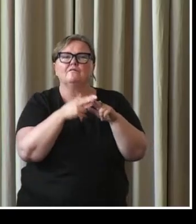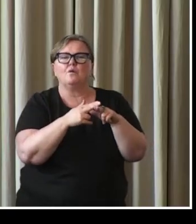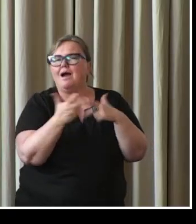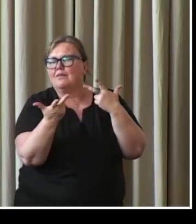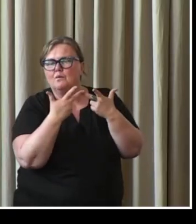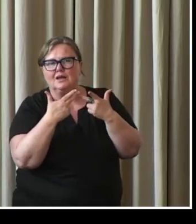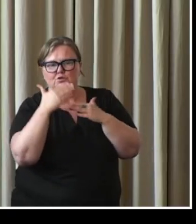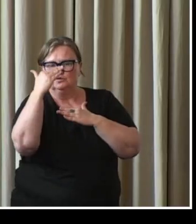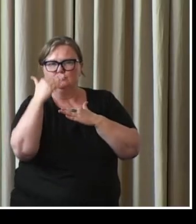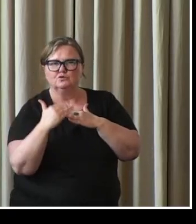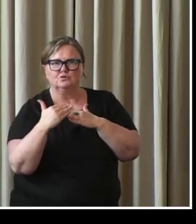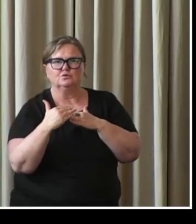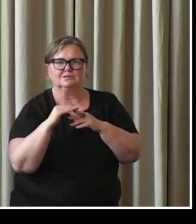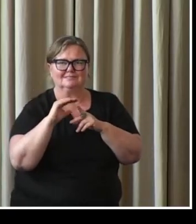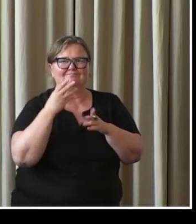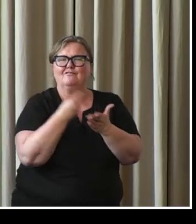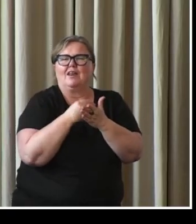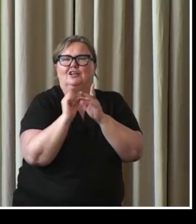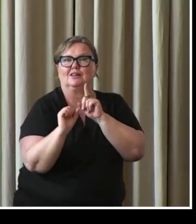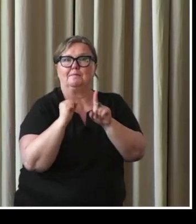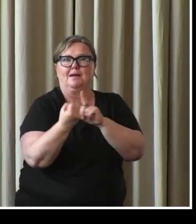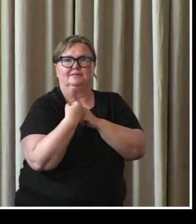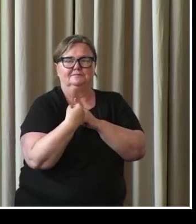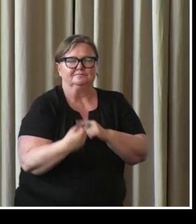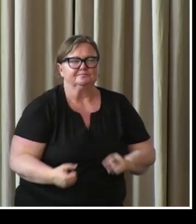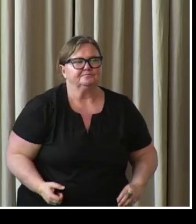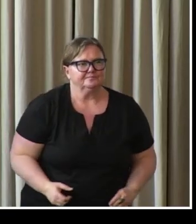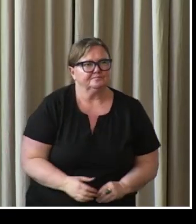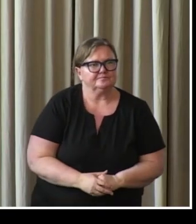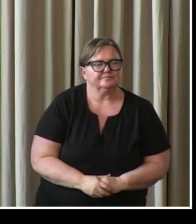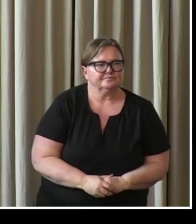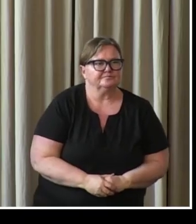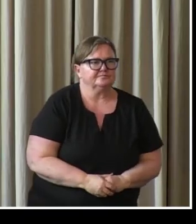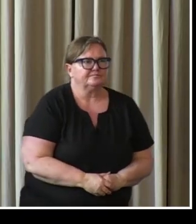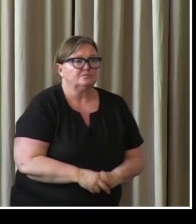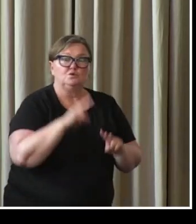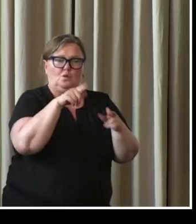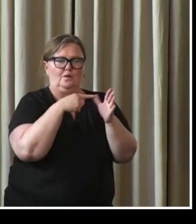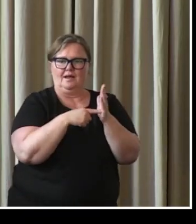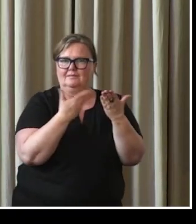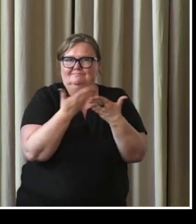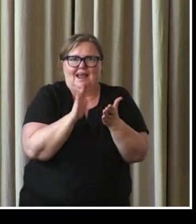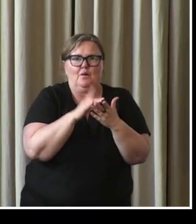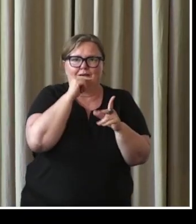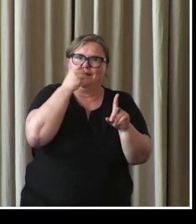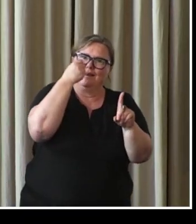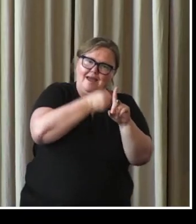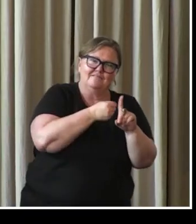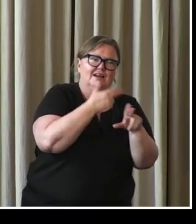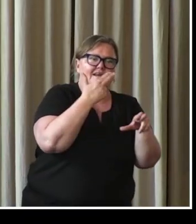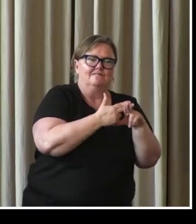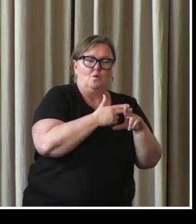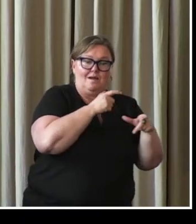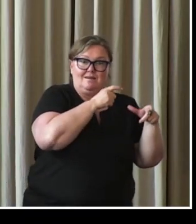the financial impacts of caring on mental health carers. Looking at how we can advocate for